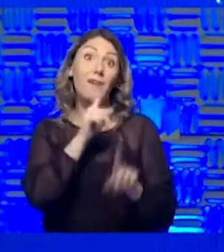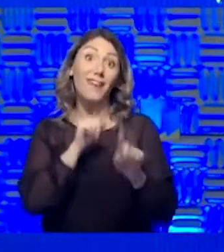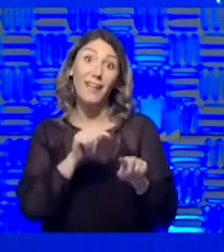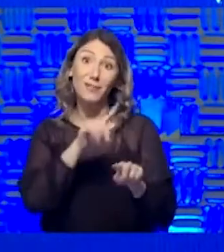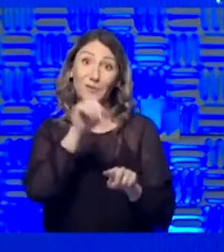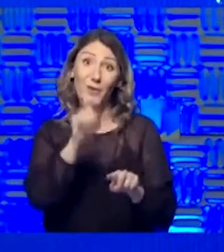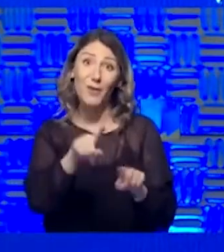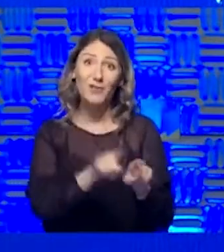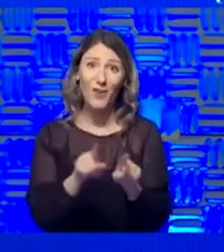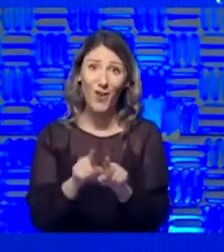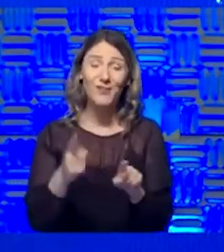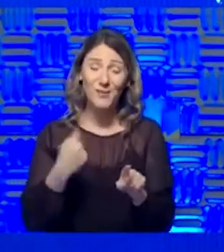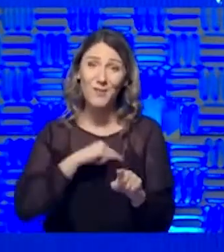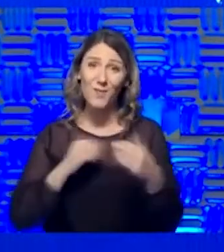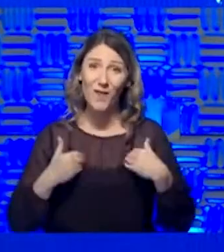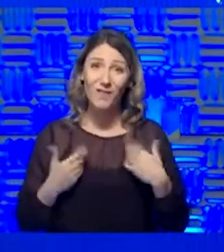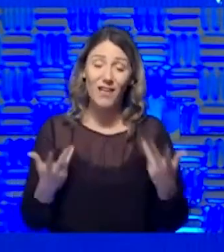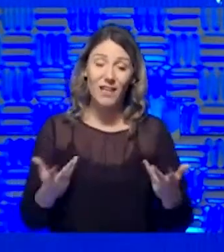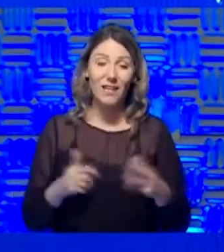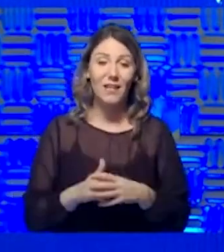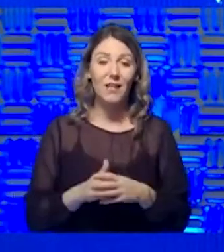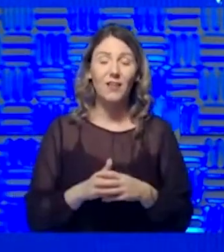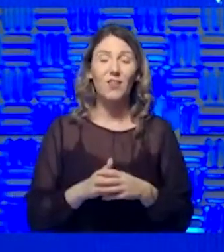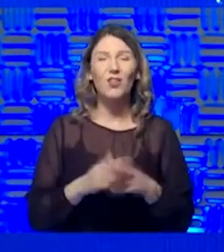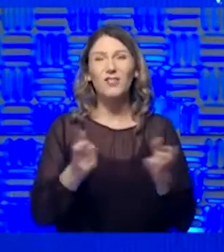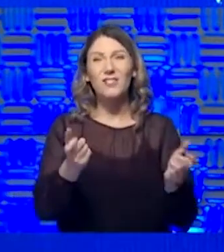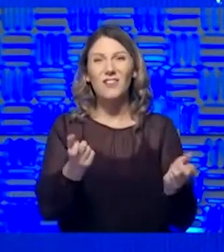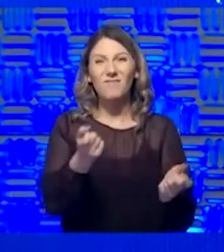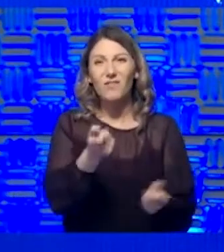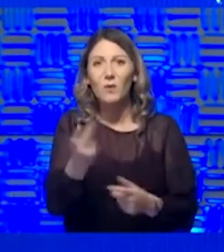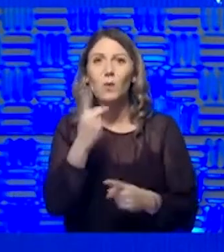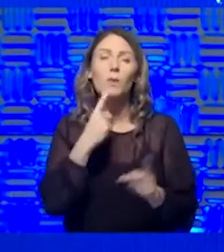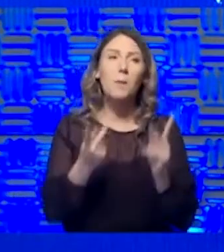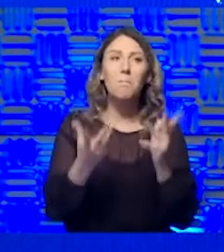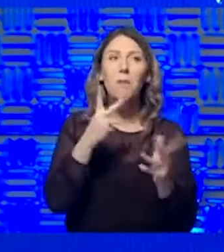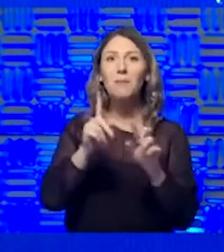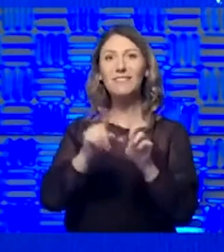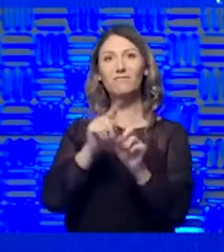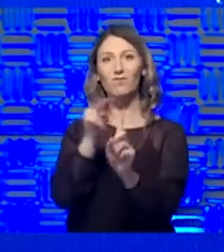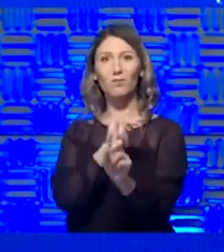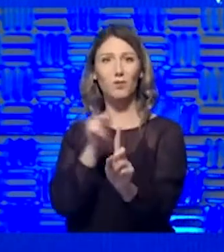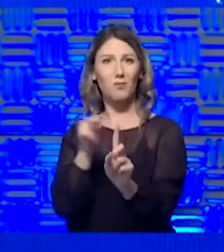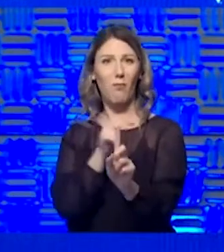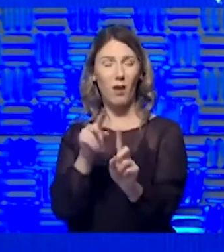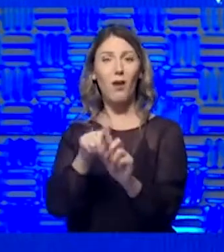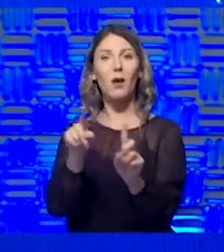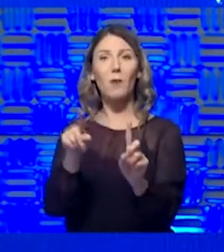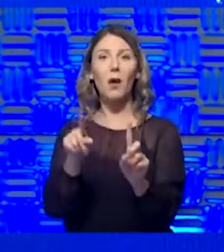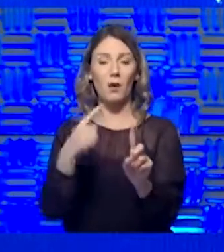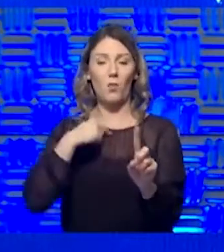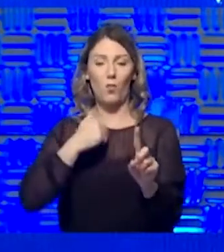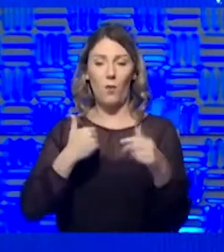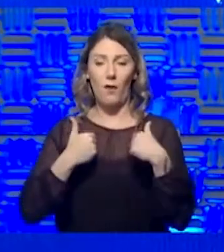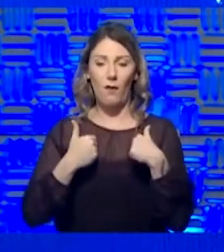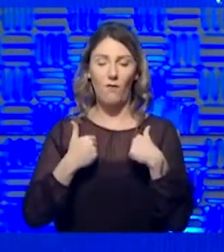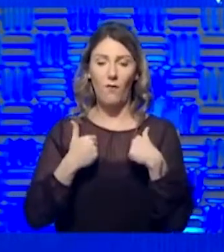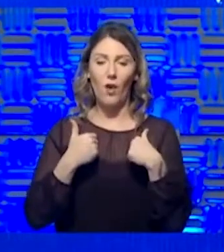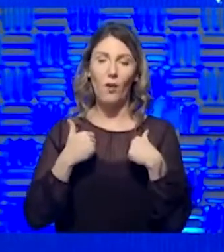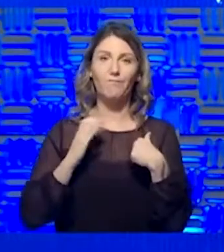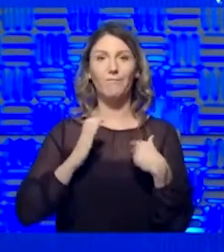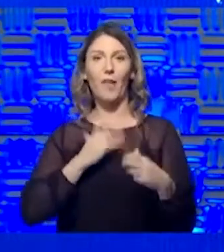well. There's a lot open to some interpretation. But we did get some of our first